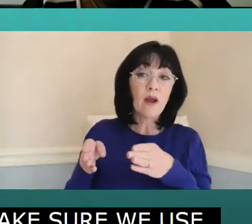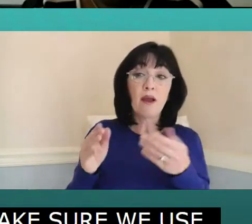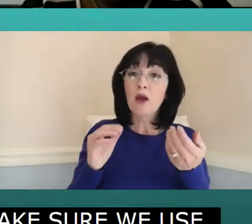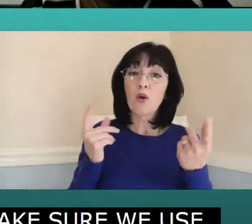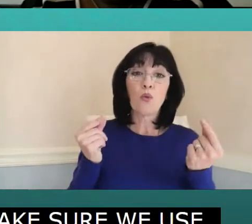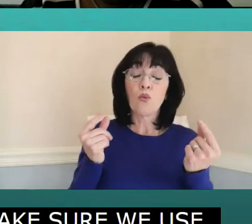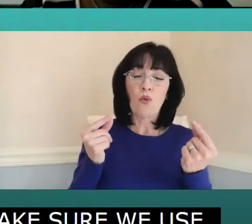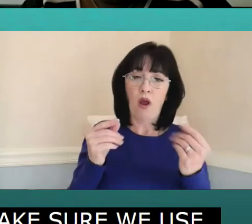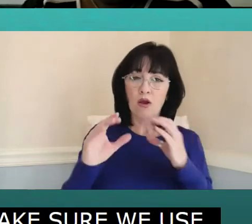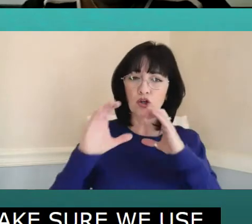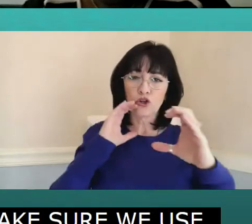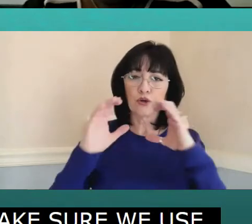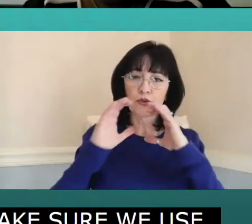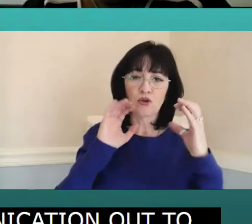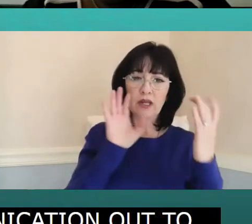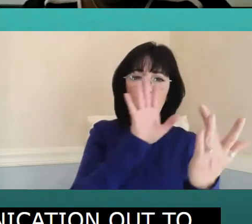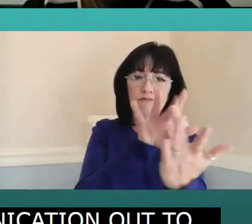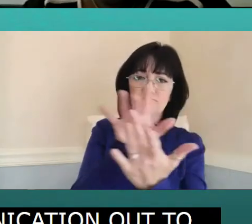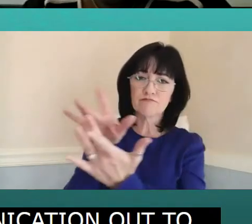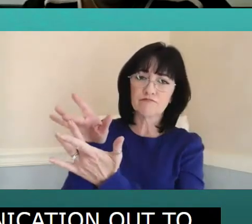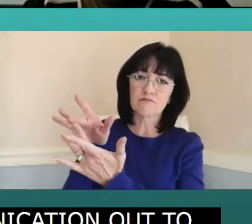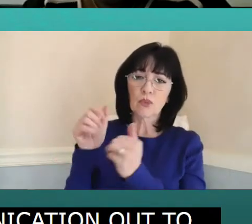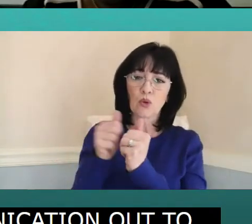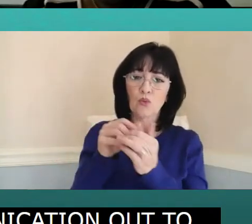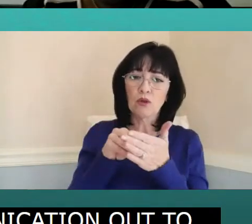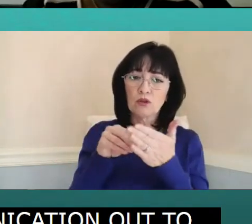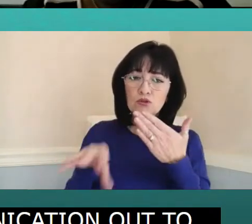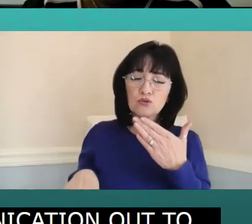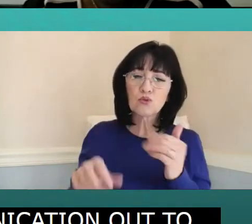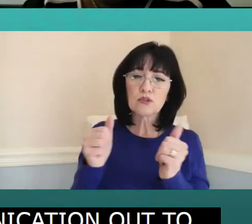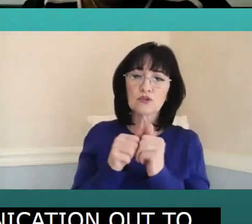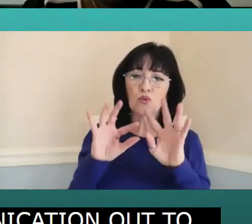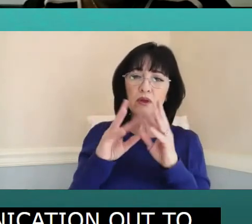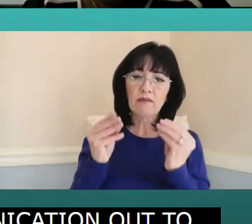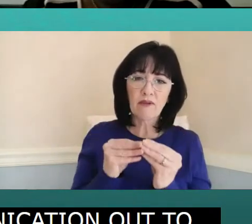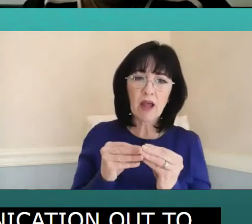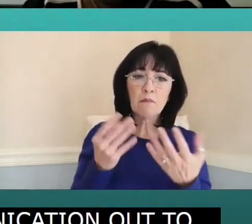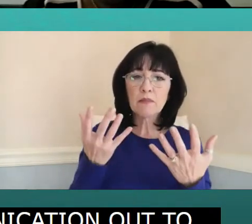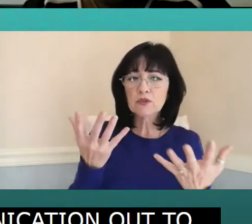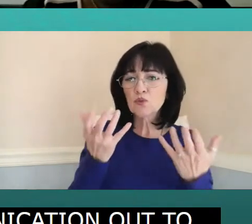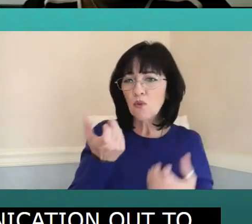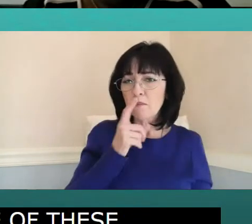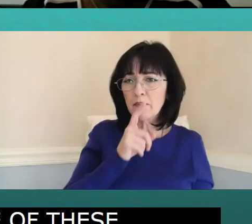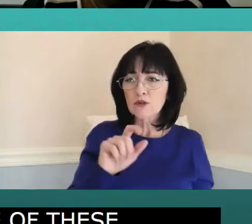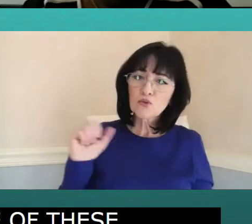to families and students so that they're aware of these resources as well.